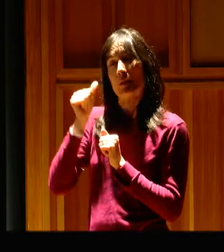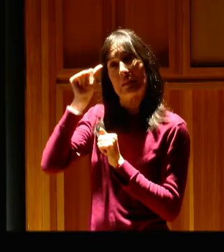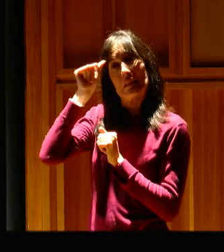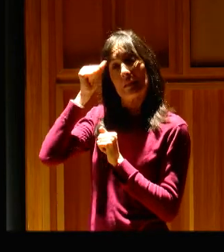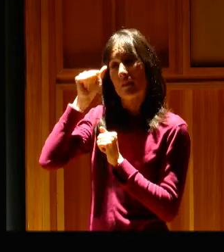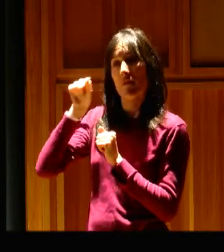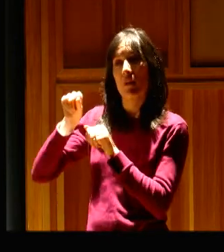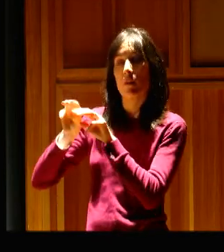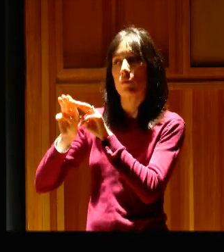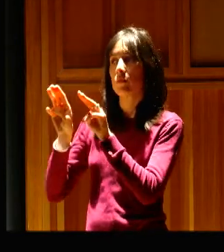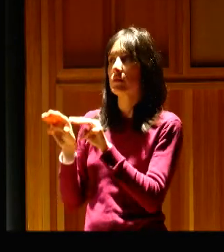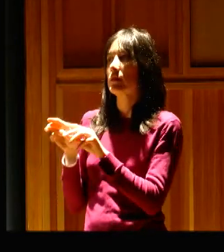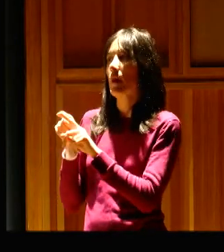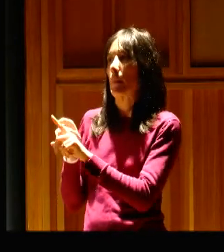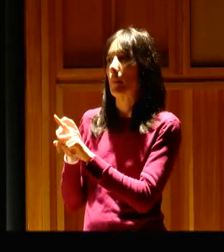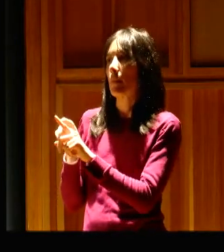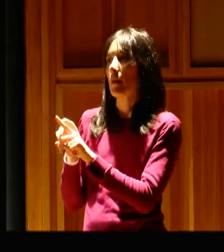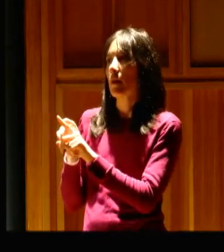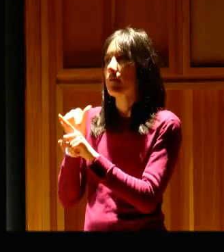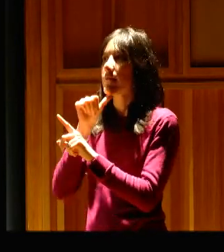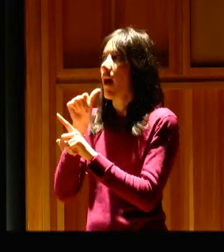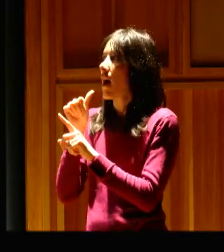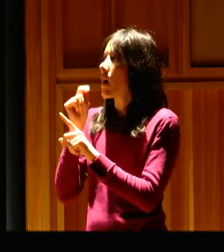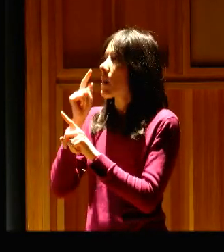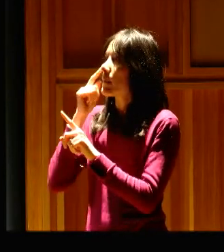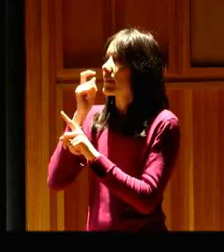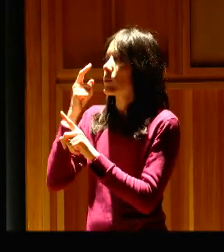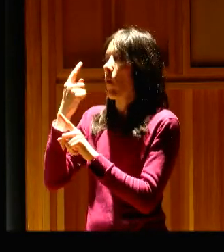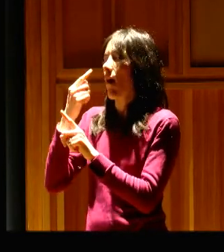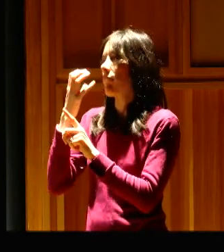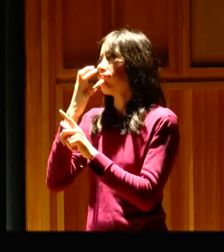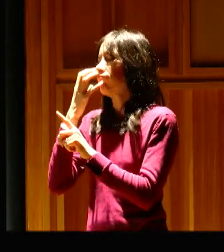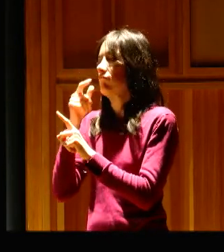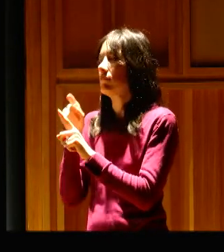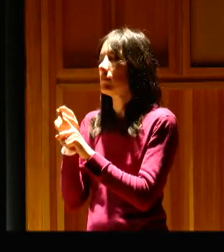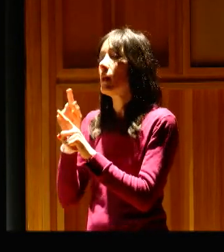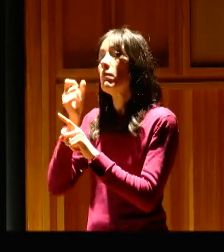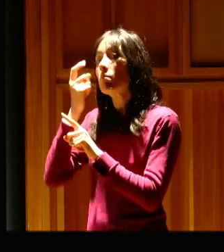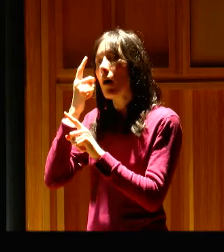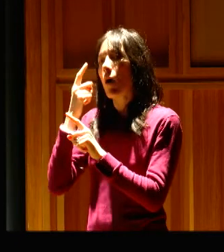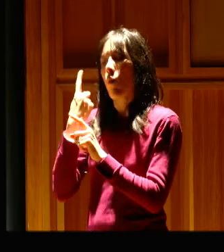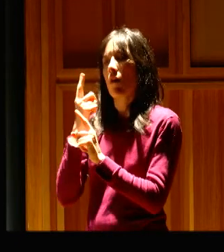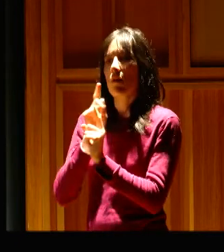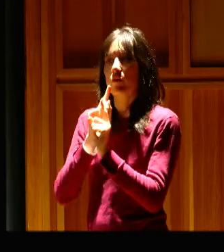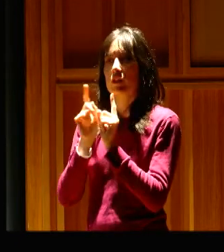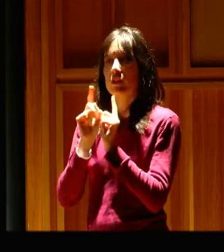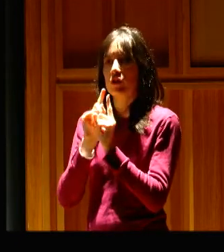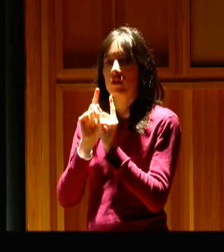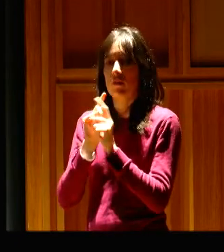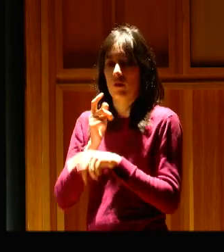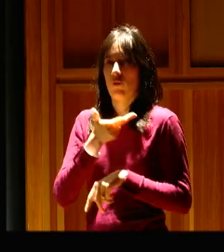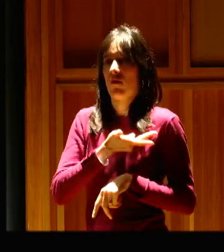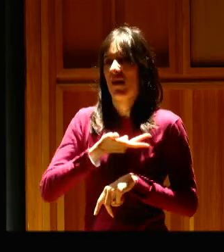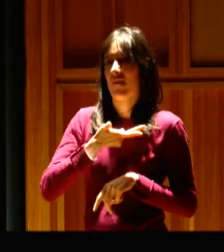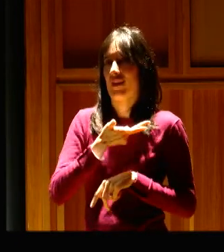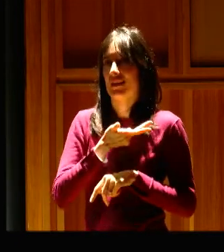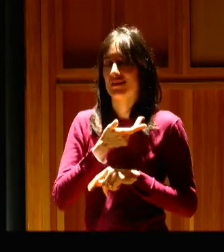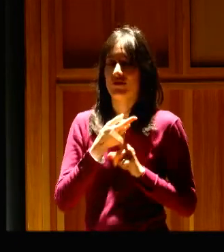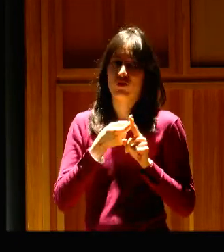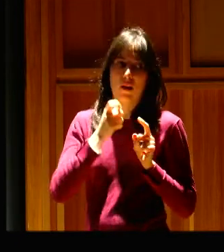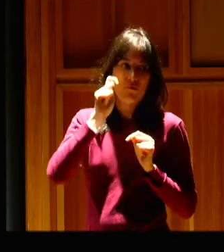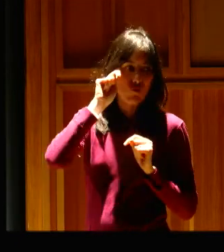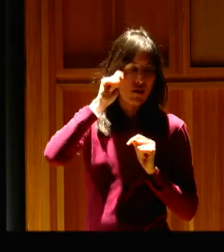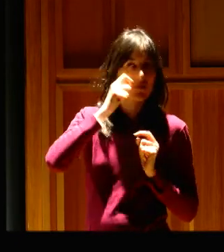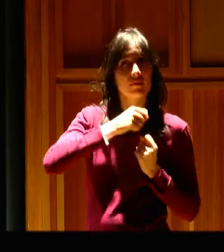experience. It was memorialized because of a conversation that happened in that car ride from the Bronx